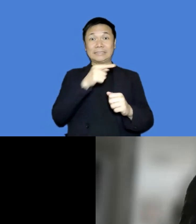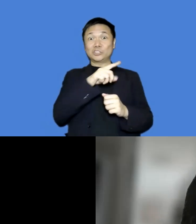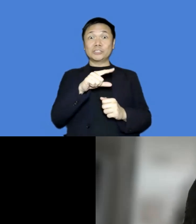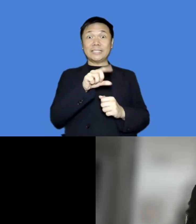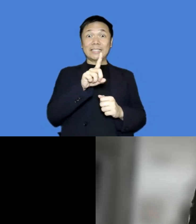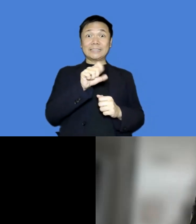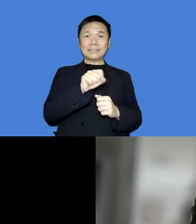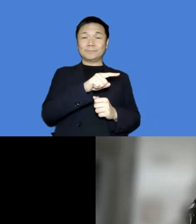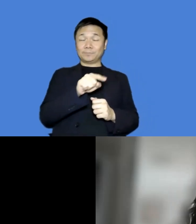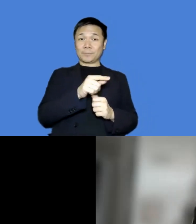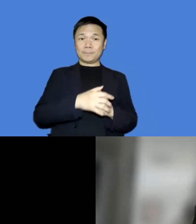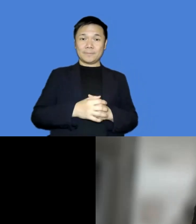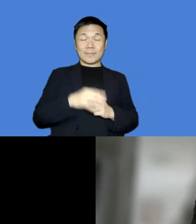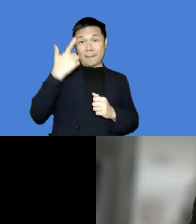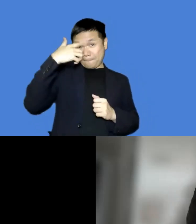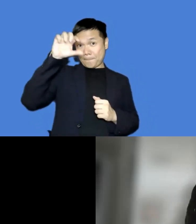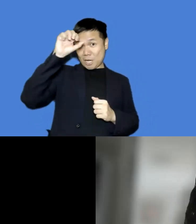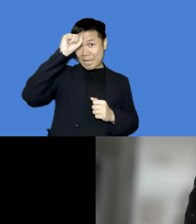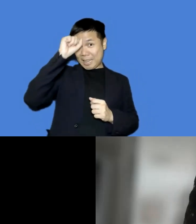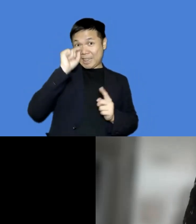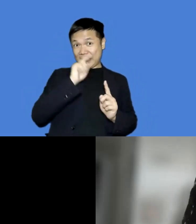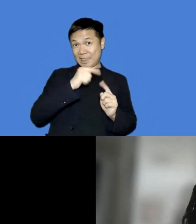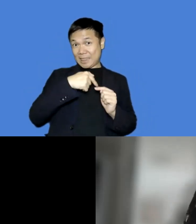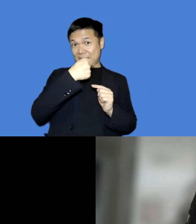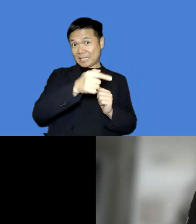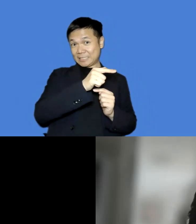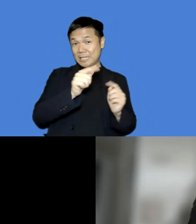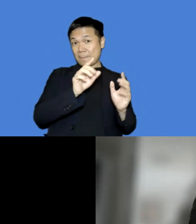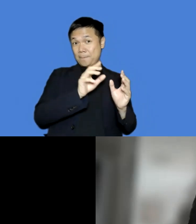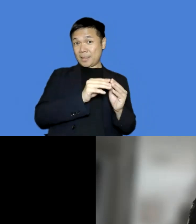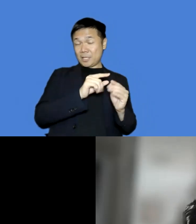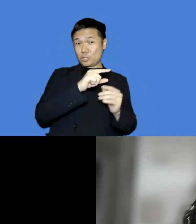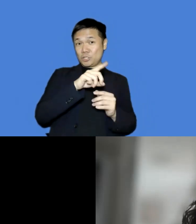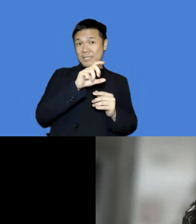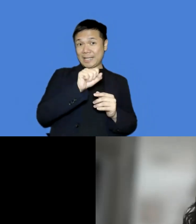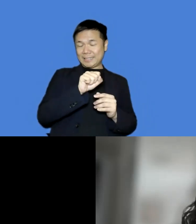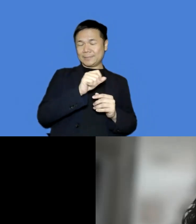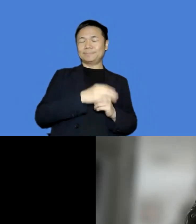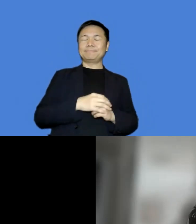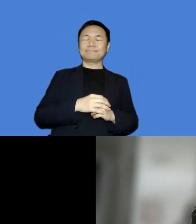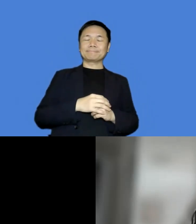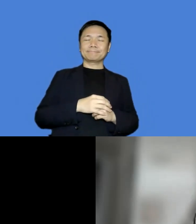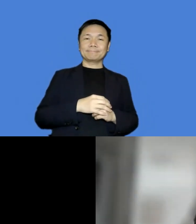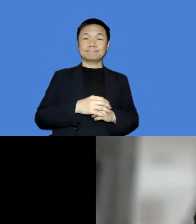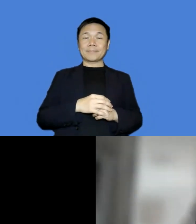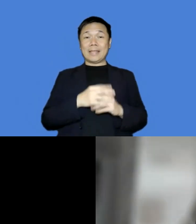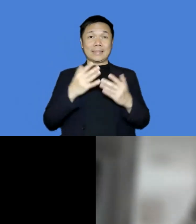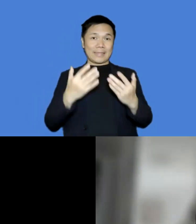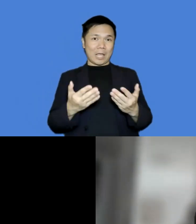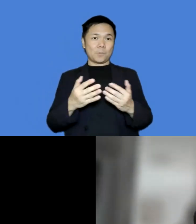event in Berlin, we are finalizing a call